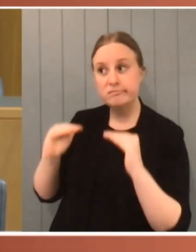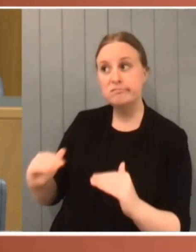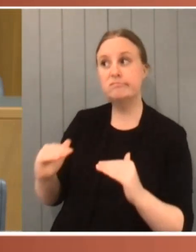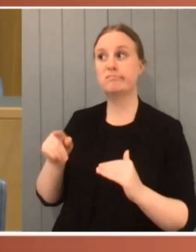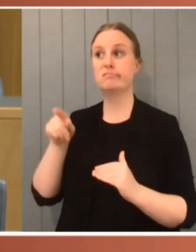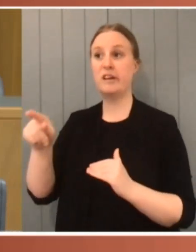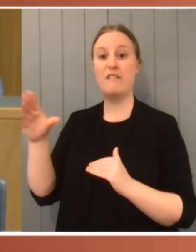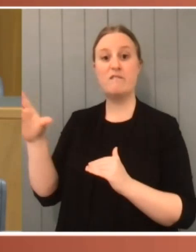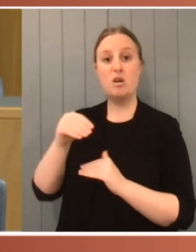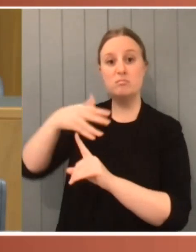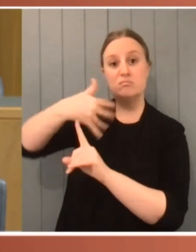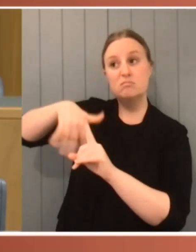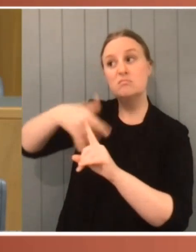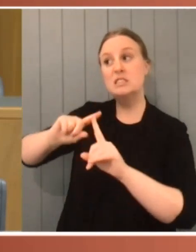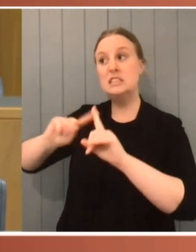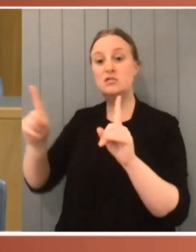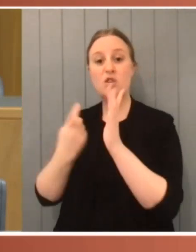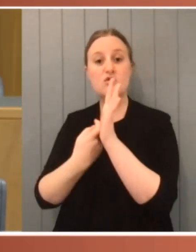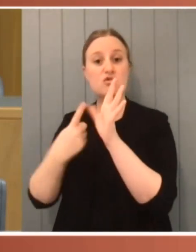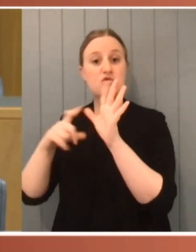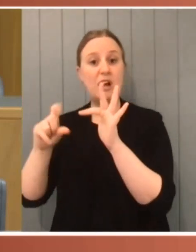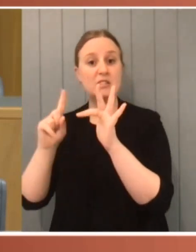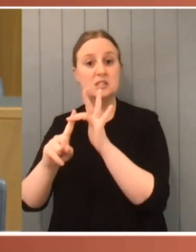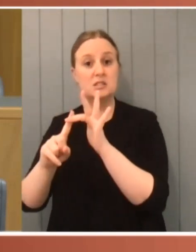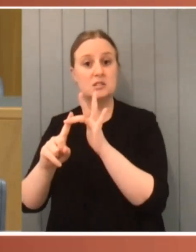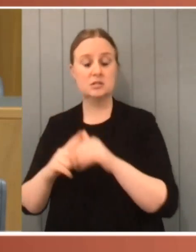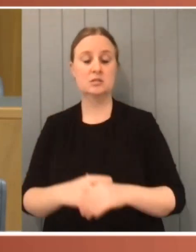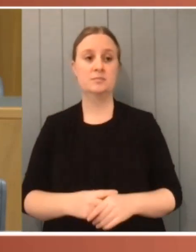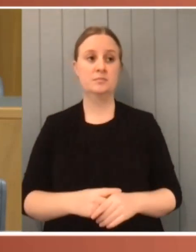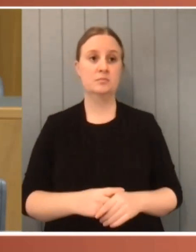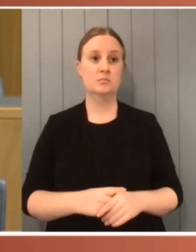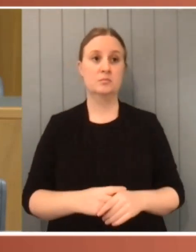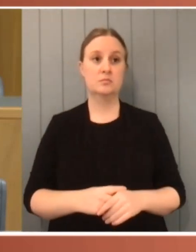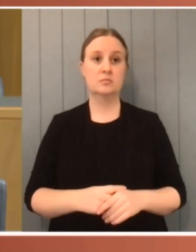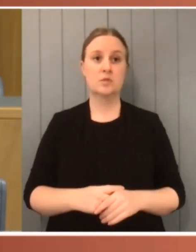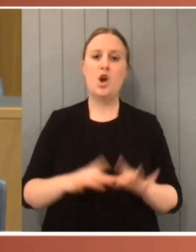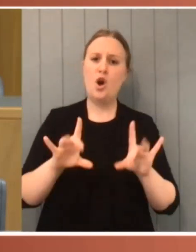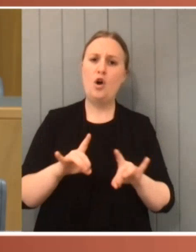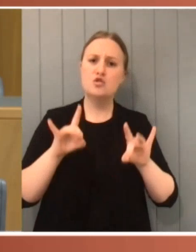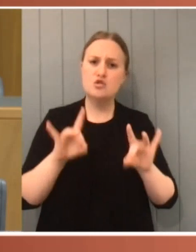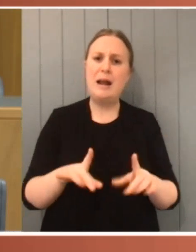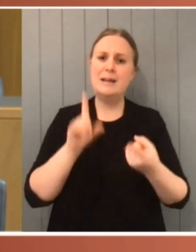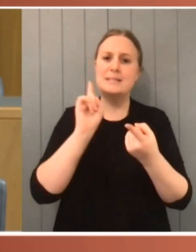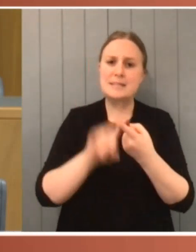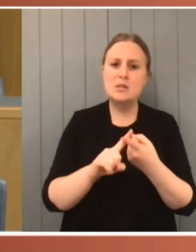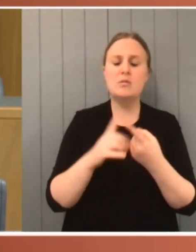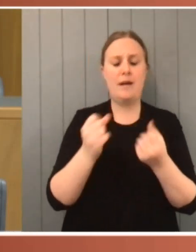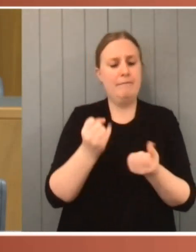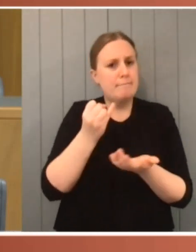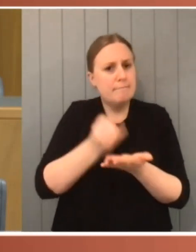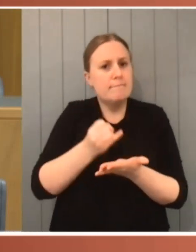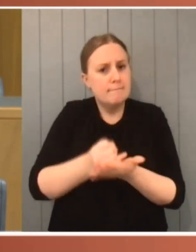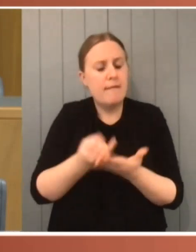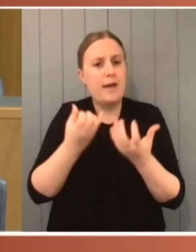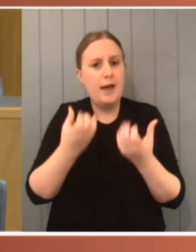background. Australia is not blemish-free in this regard. Low and declining turnout and remote electorates with